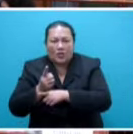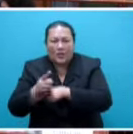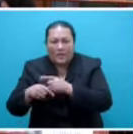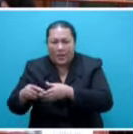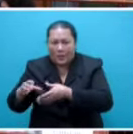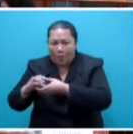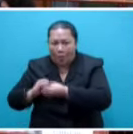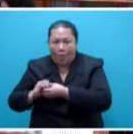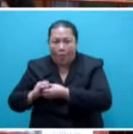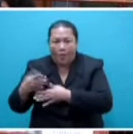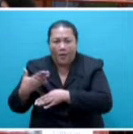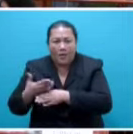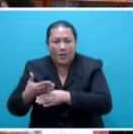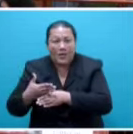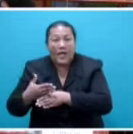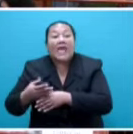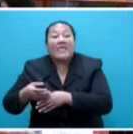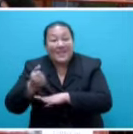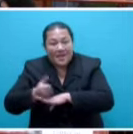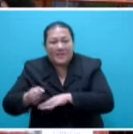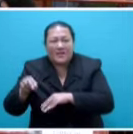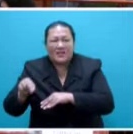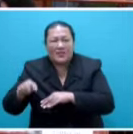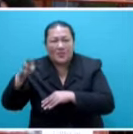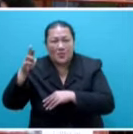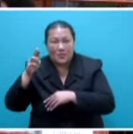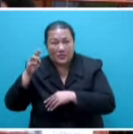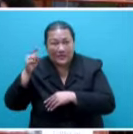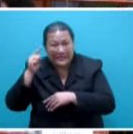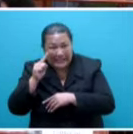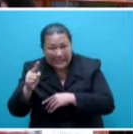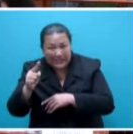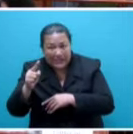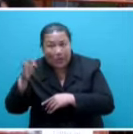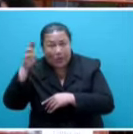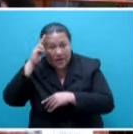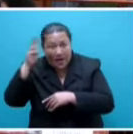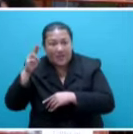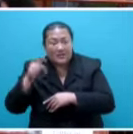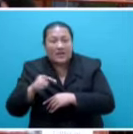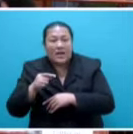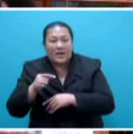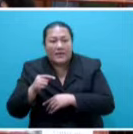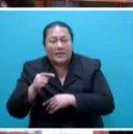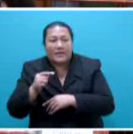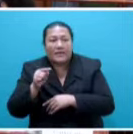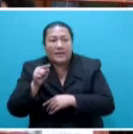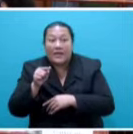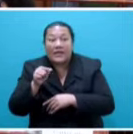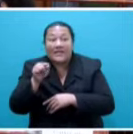needs to realize is that we are also representatives of the people. We were voted in, and we are not here as